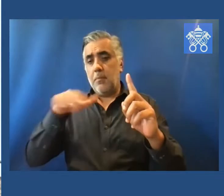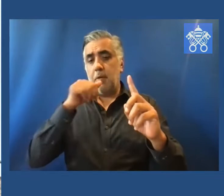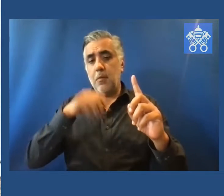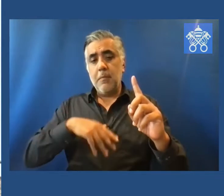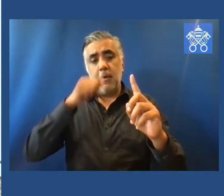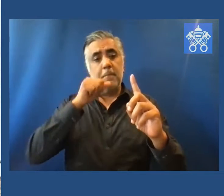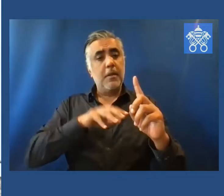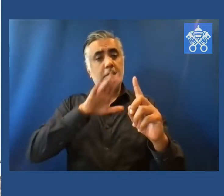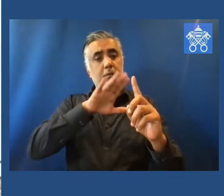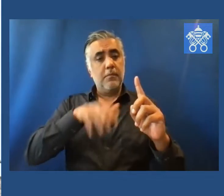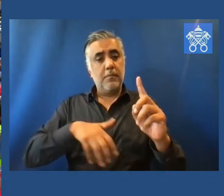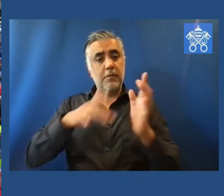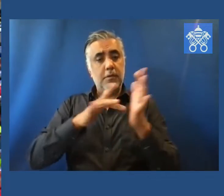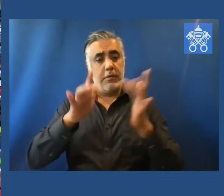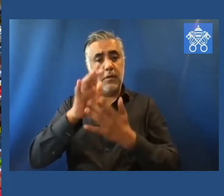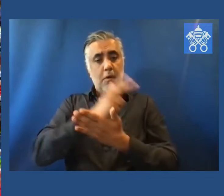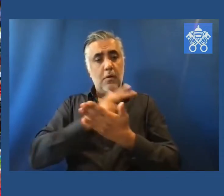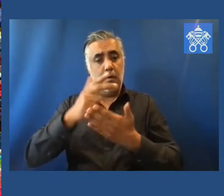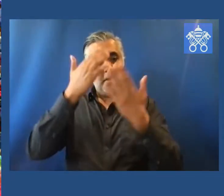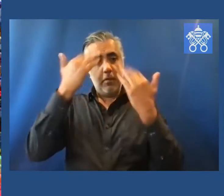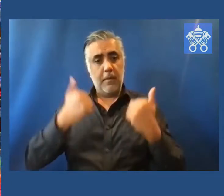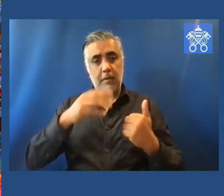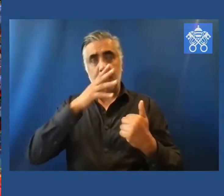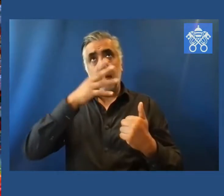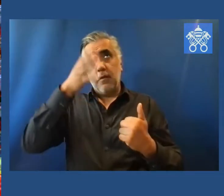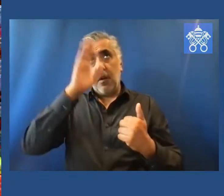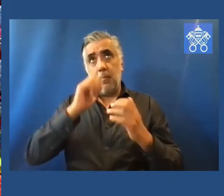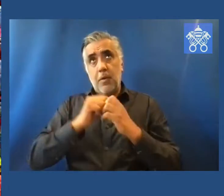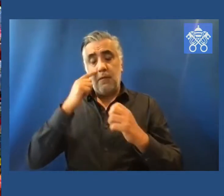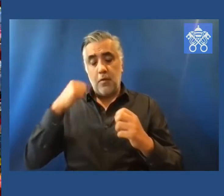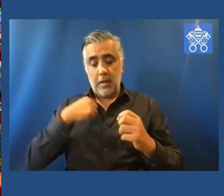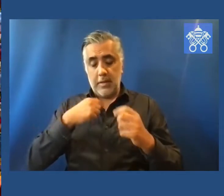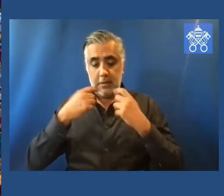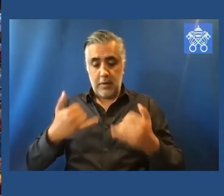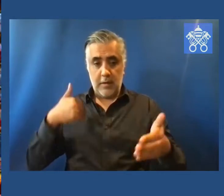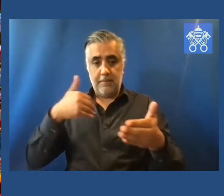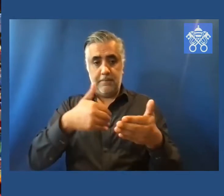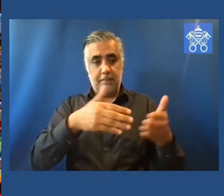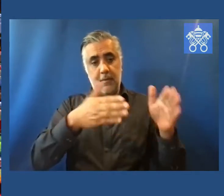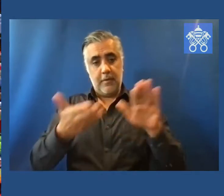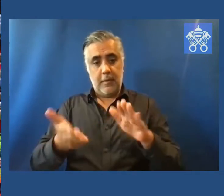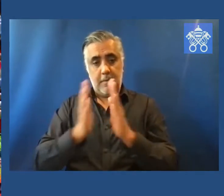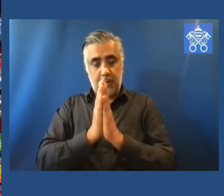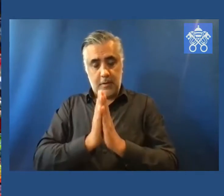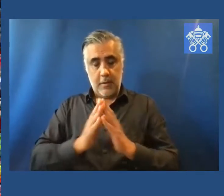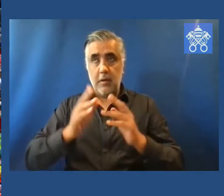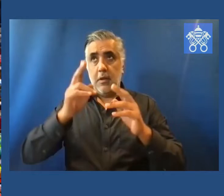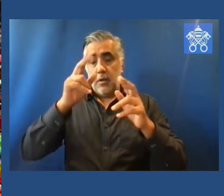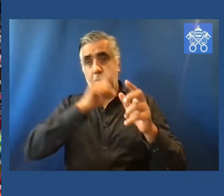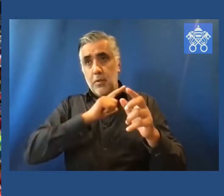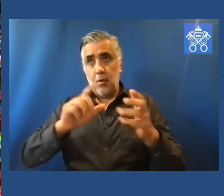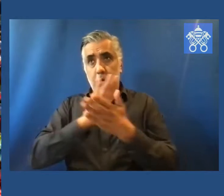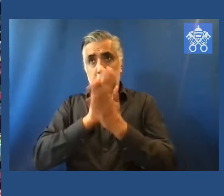benedicto fructus ventris tui, Iesus. Sancta Maria, Mater Dei, ora pro nobis peccatoribus, nunc et in